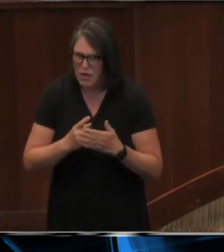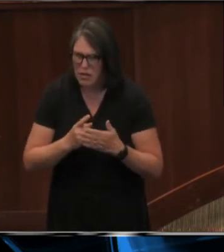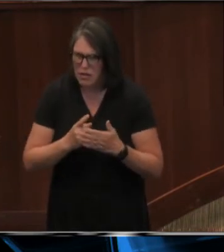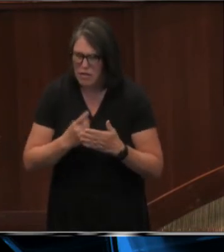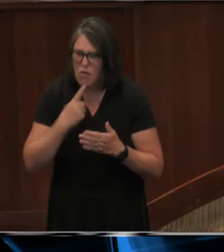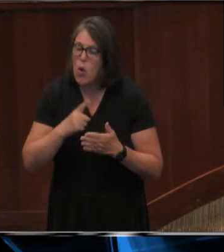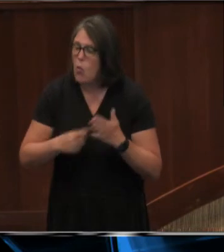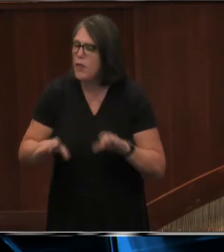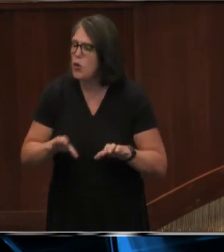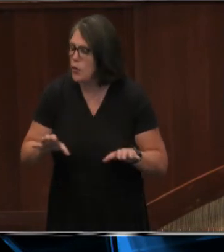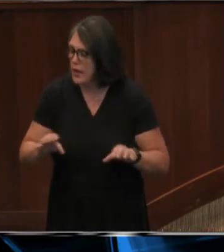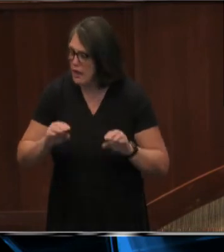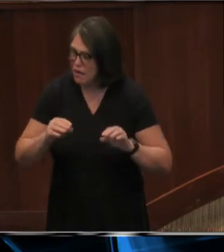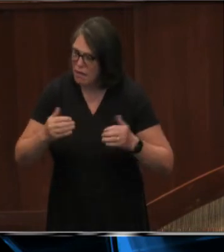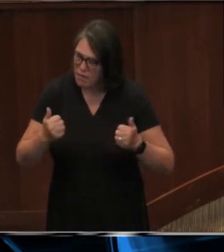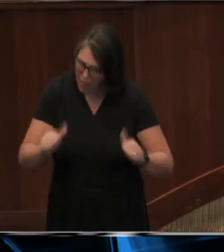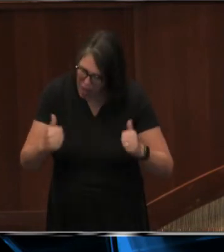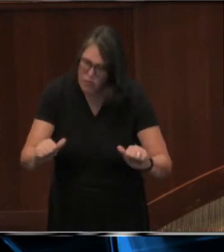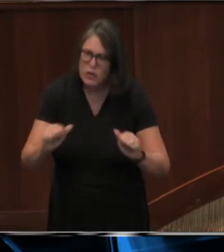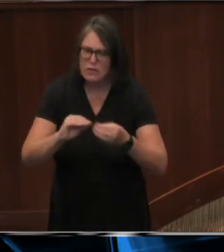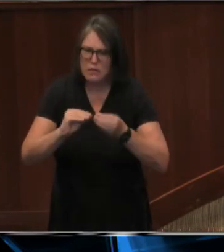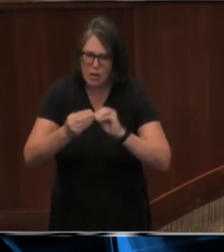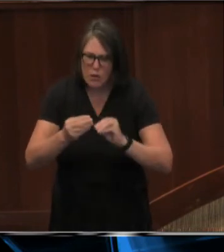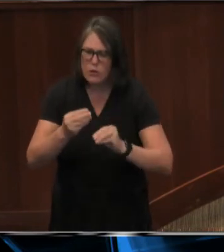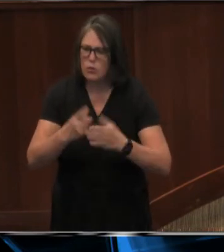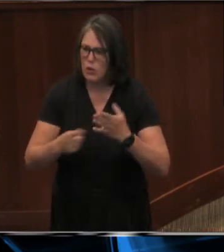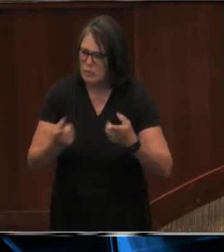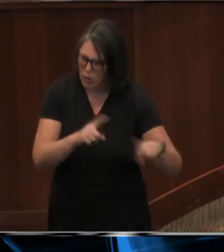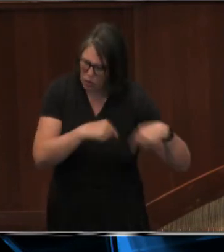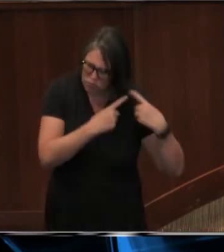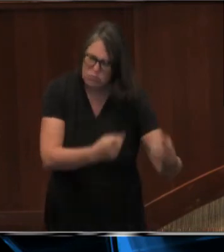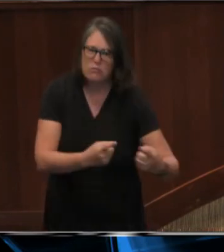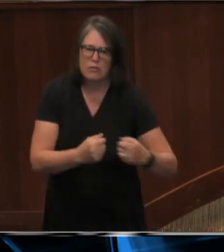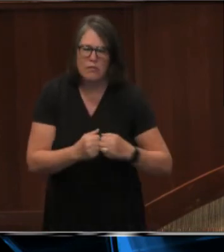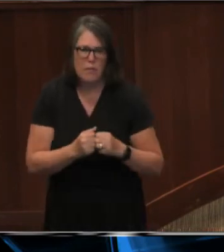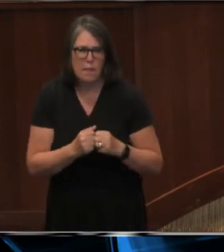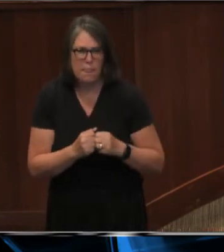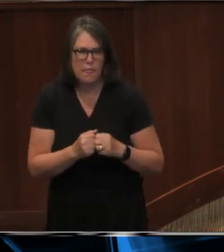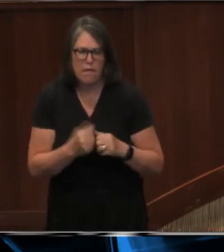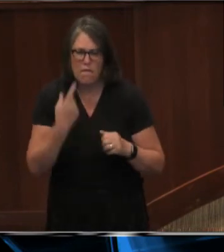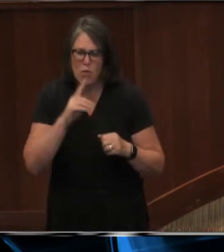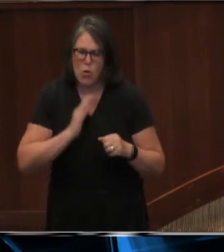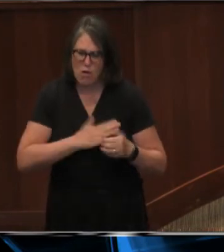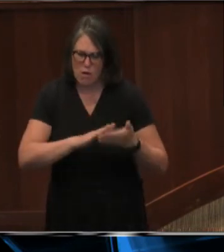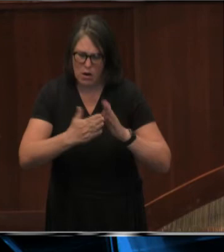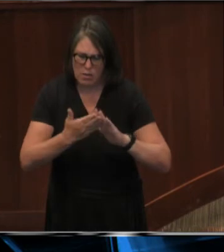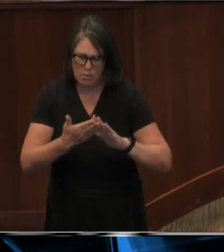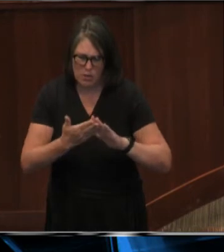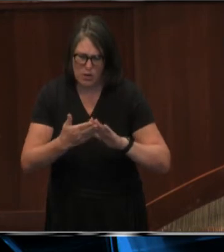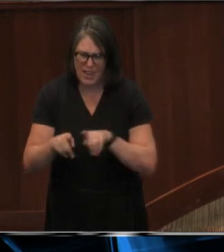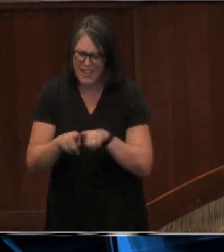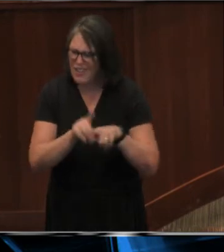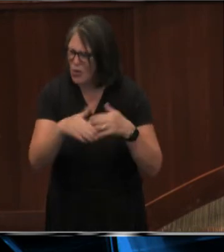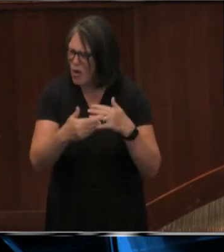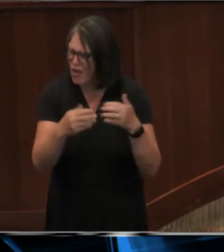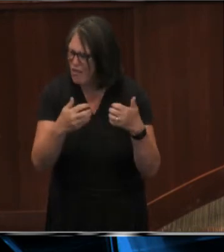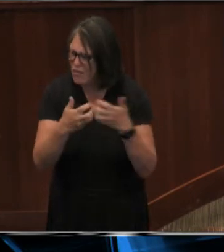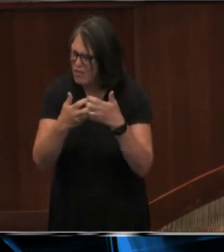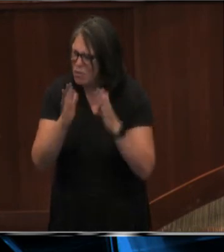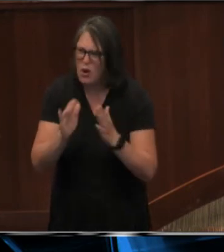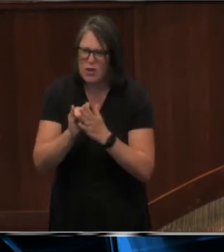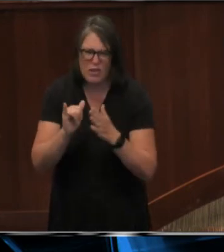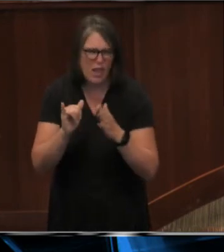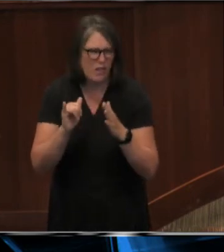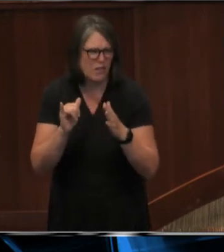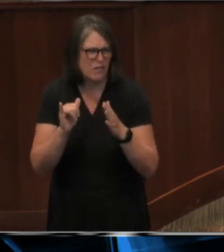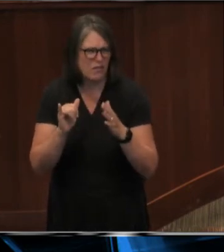the efforts and the numbers that we've seen, to help our community and all the community partners that were demonstrated this morning. I wanted